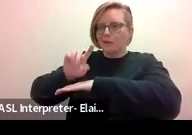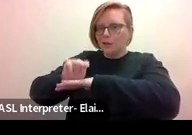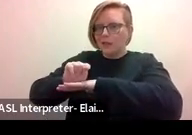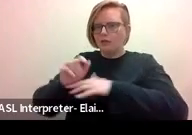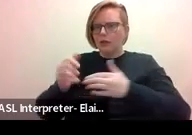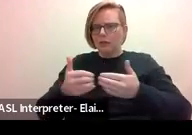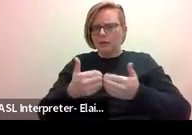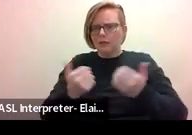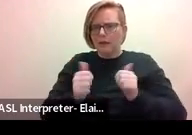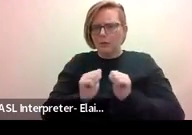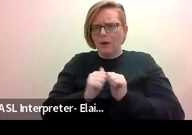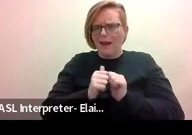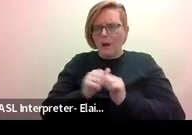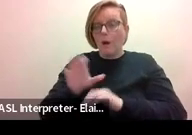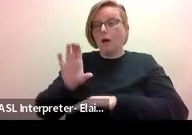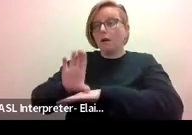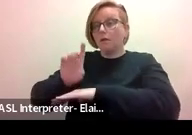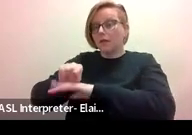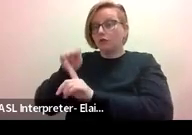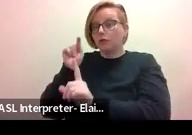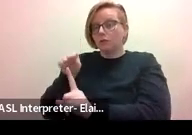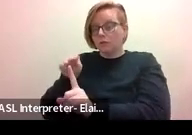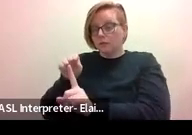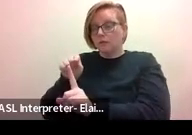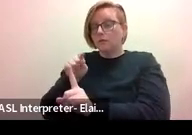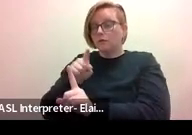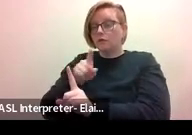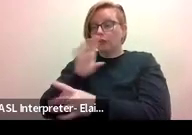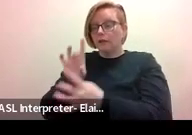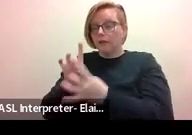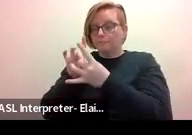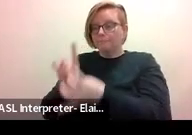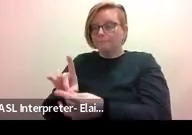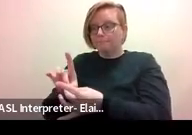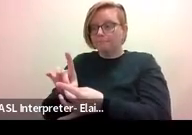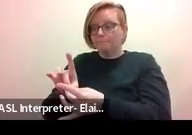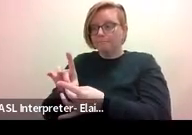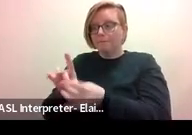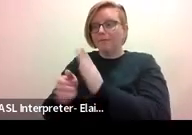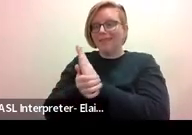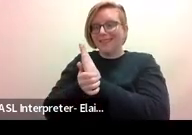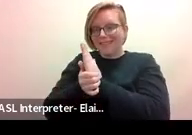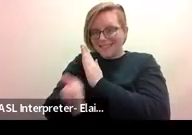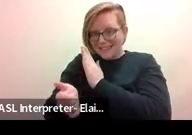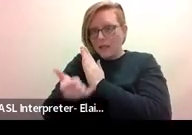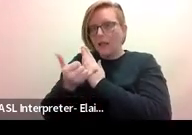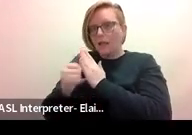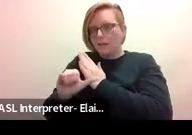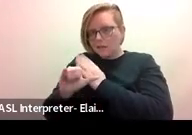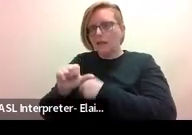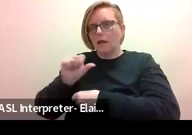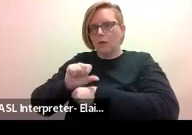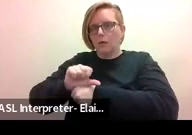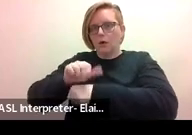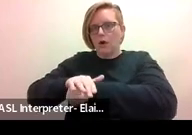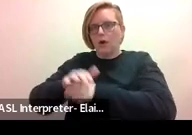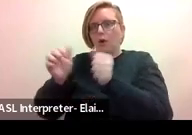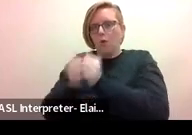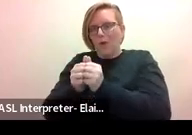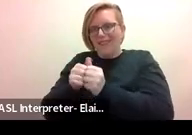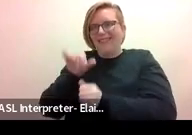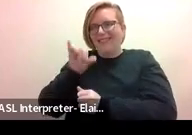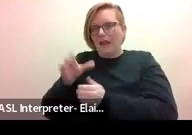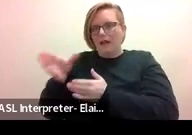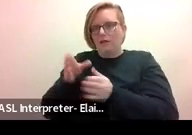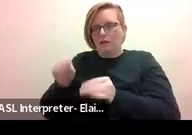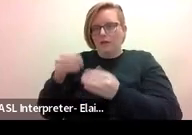really around the skill still being worked on with that service